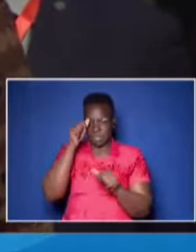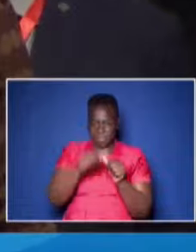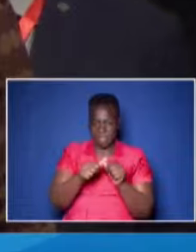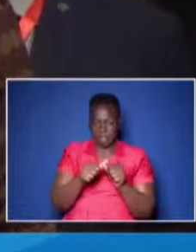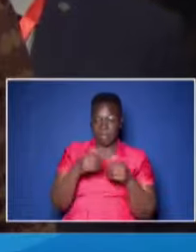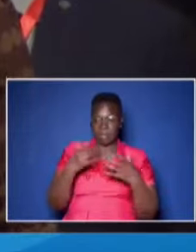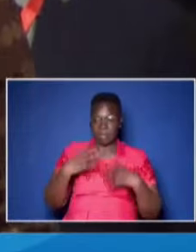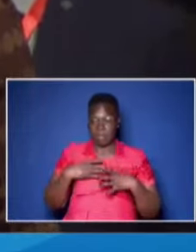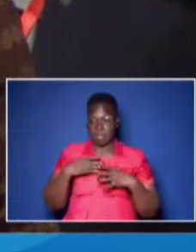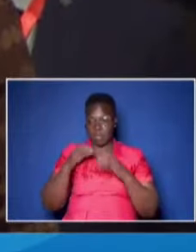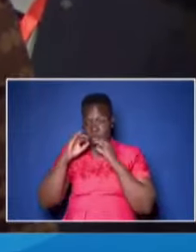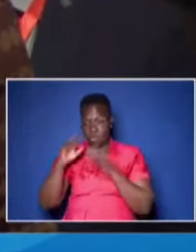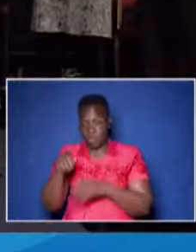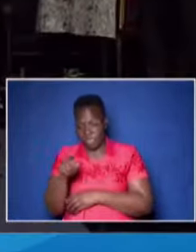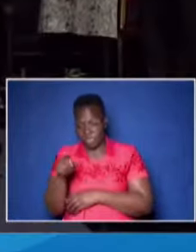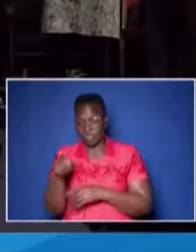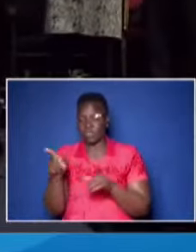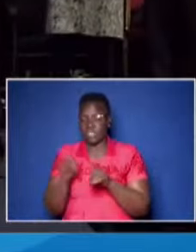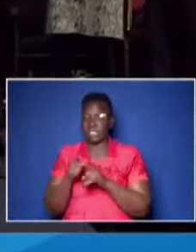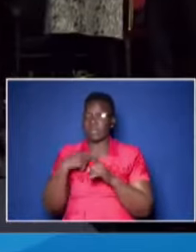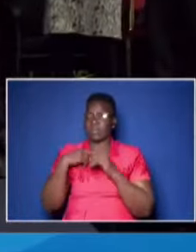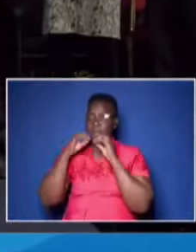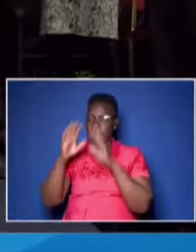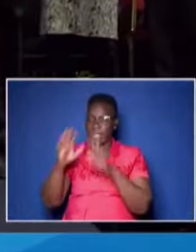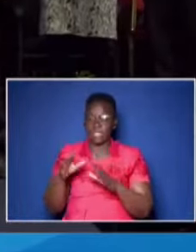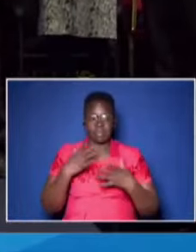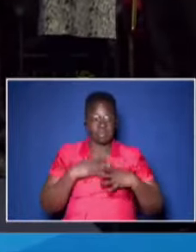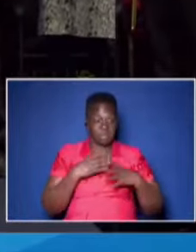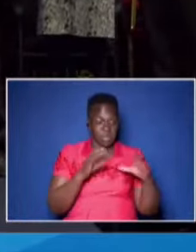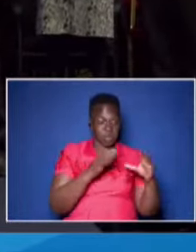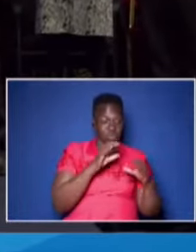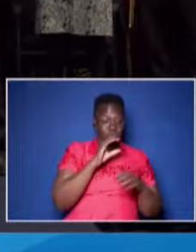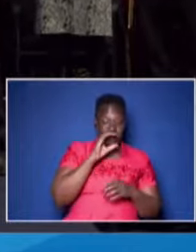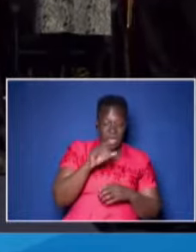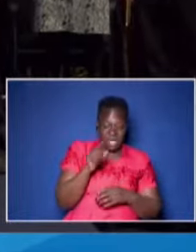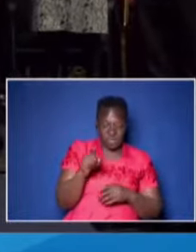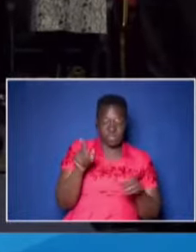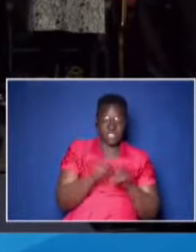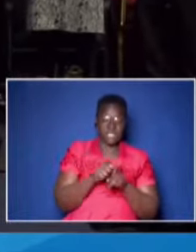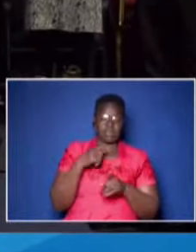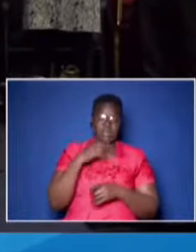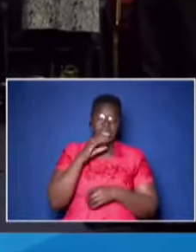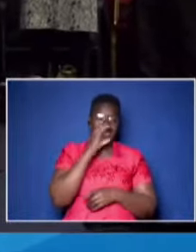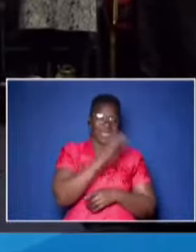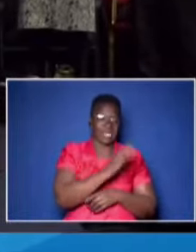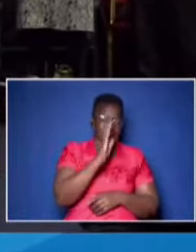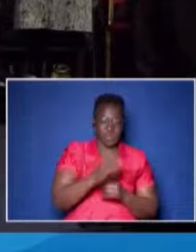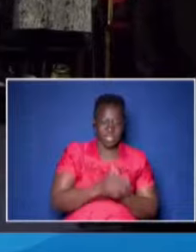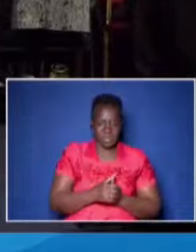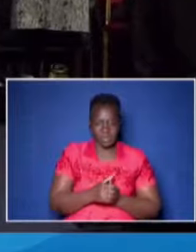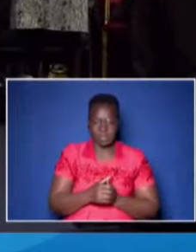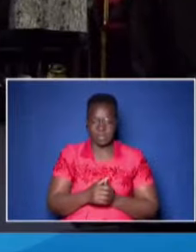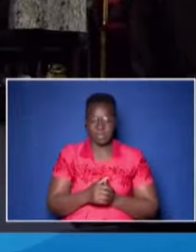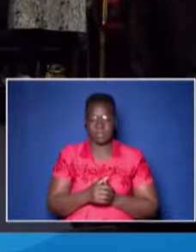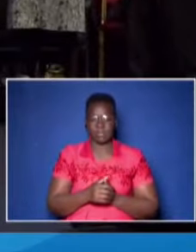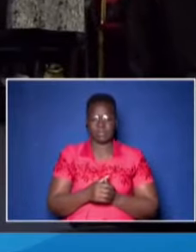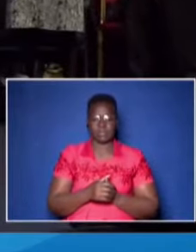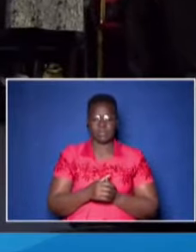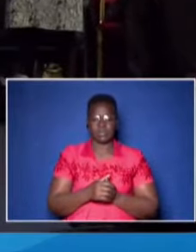who bless you and curse come to the land bless the land and you will be